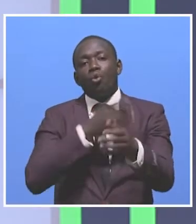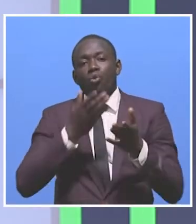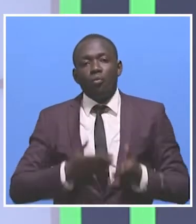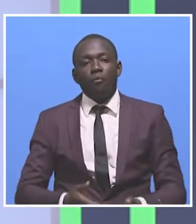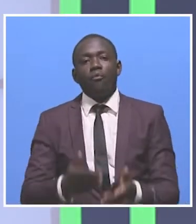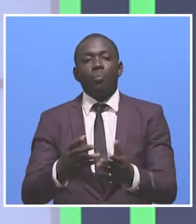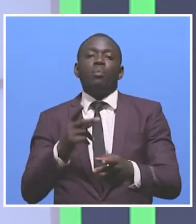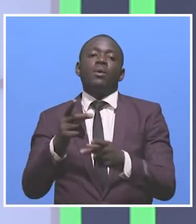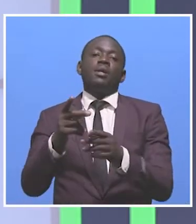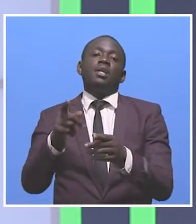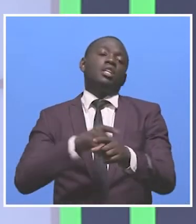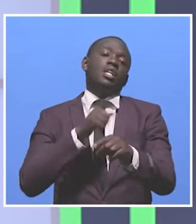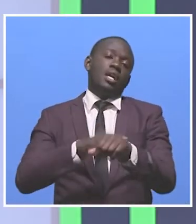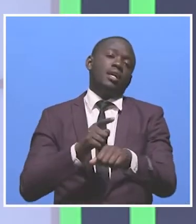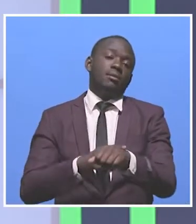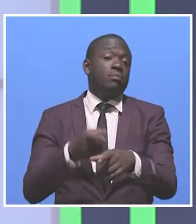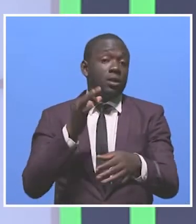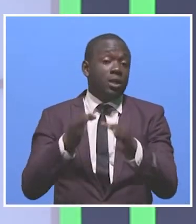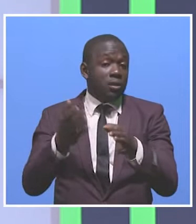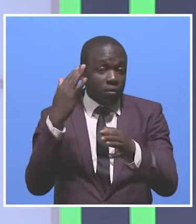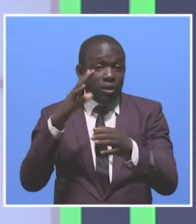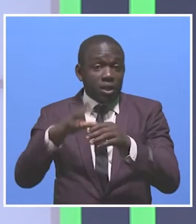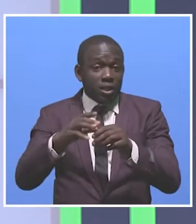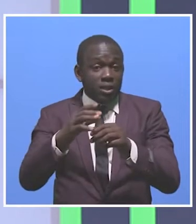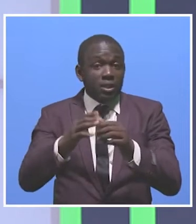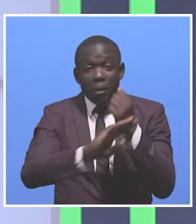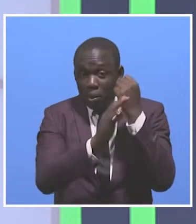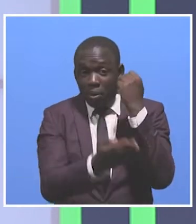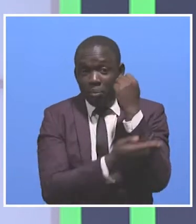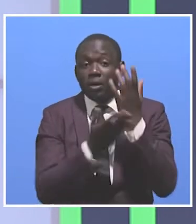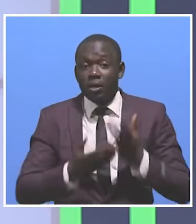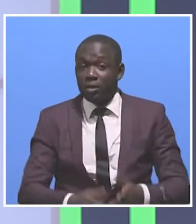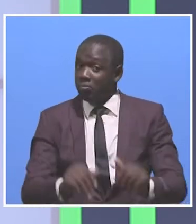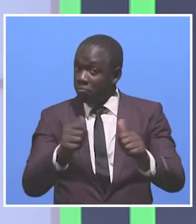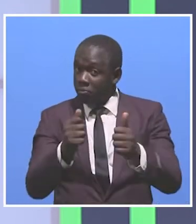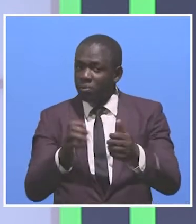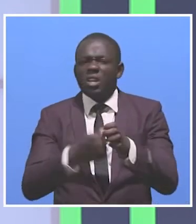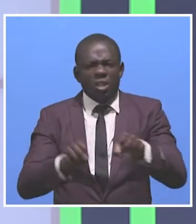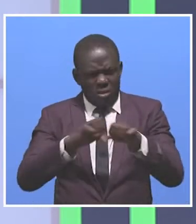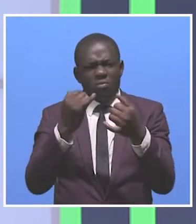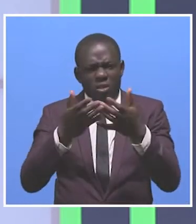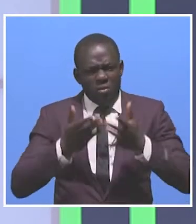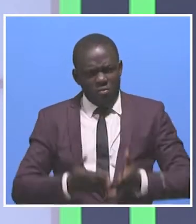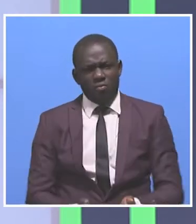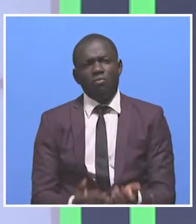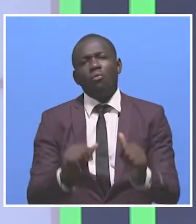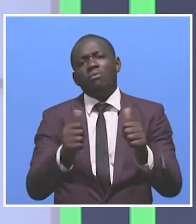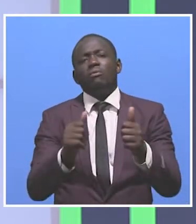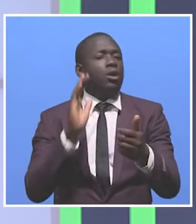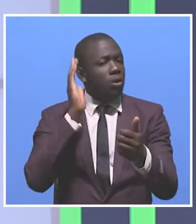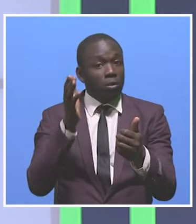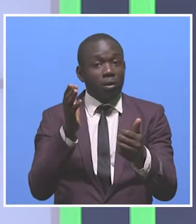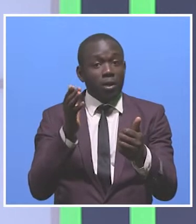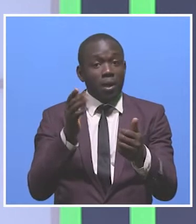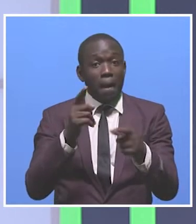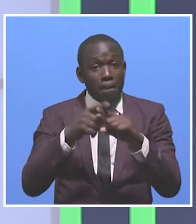So if she delivered well in the other pregnancy, she is likely to deliver well even in this pregnancy. Okay, except